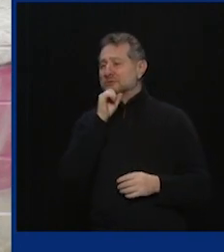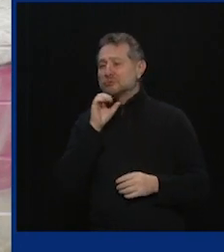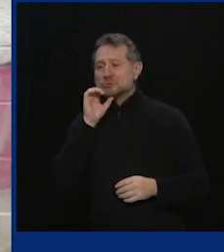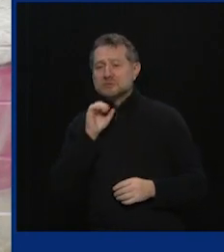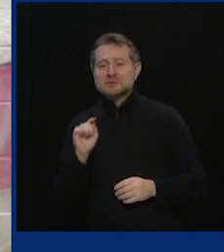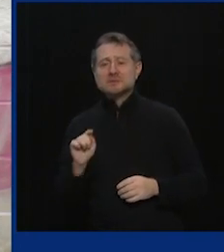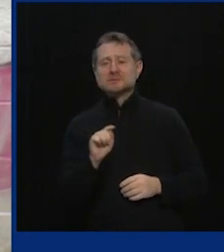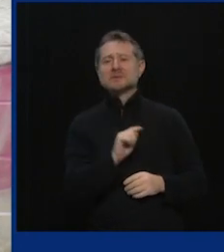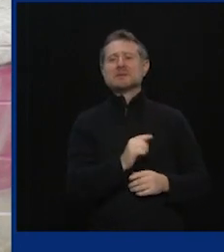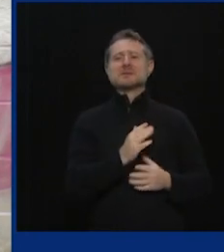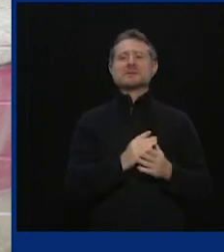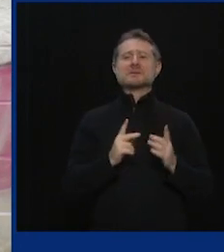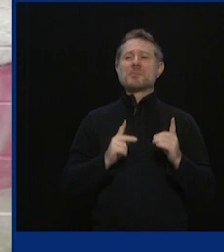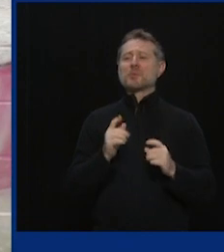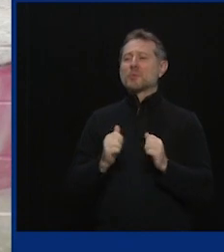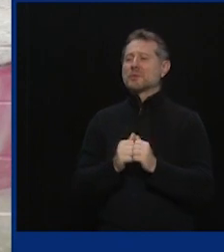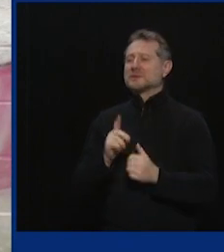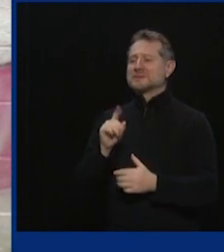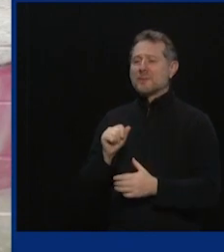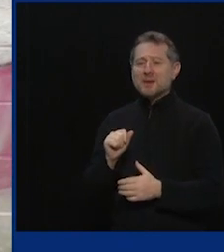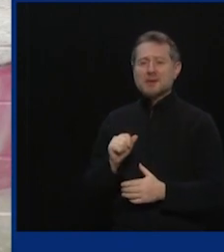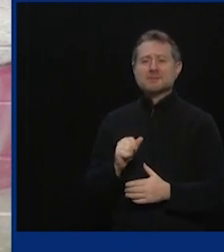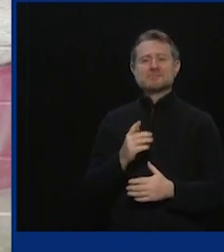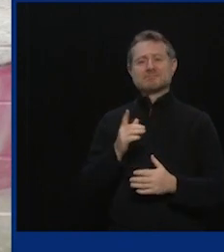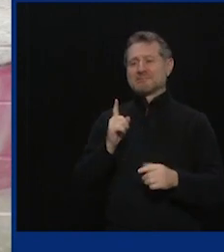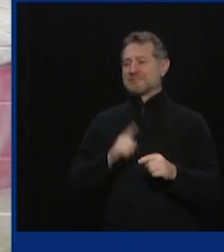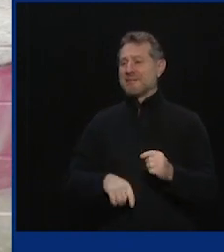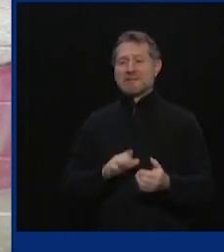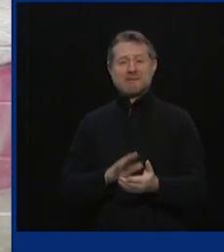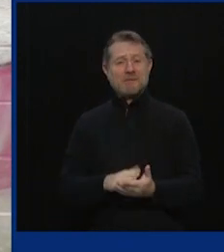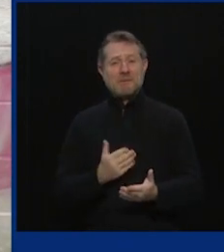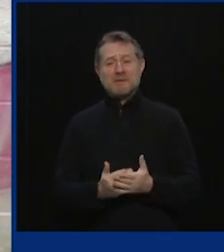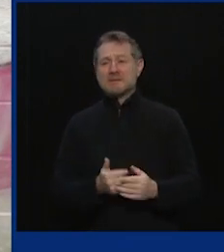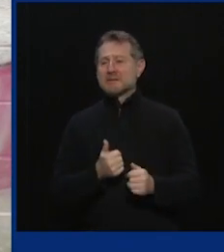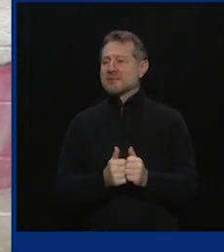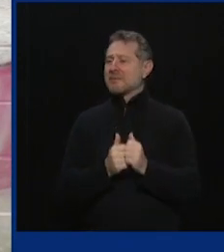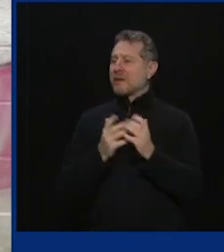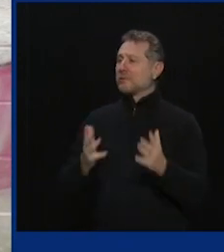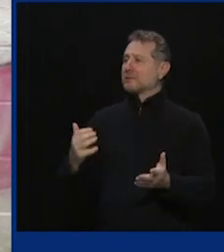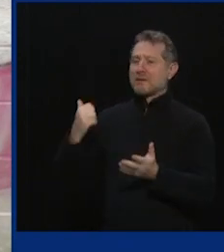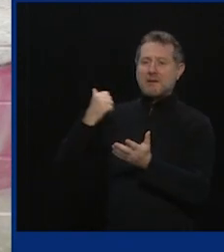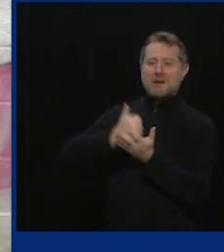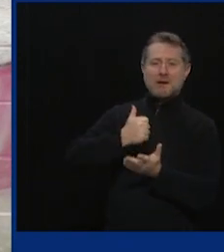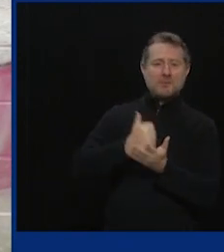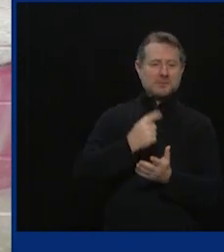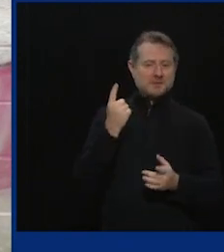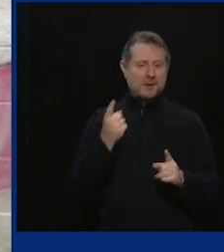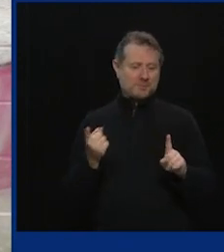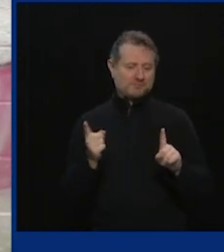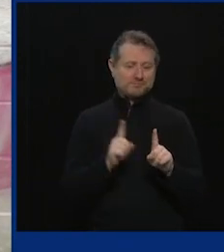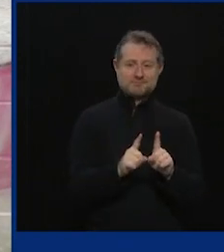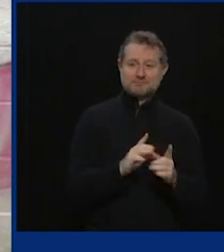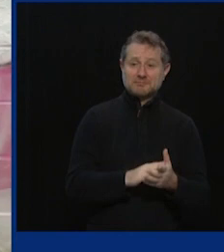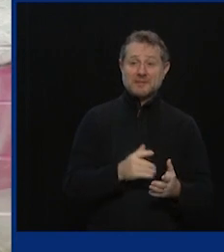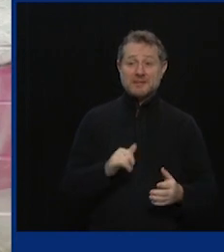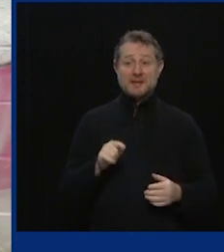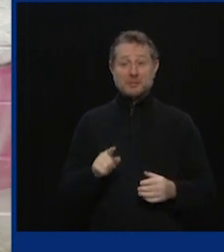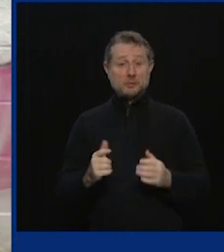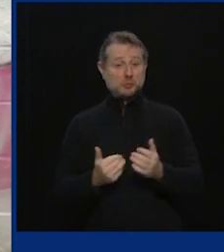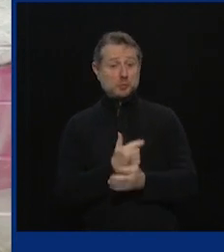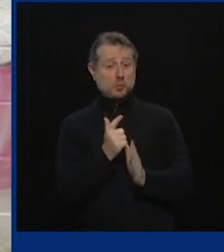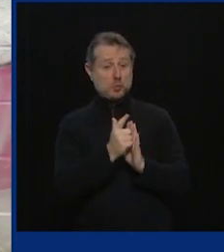cannot prepare or cook their meals without assistance from a caretaker, and so this legislation is important to